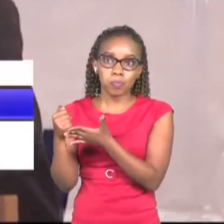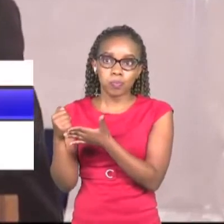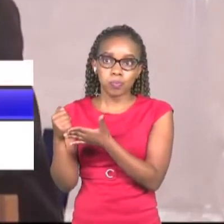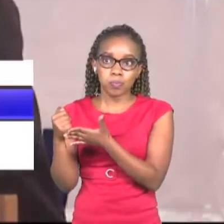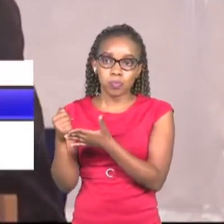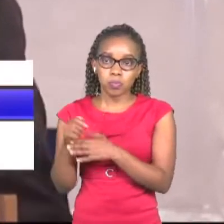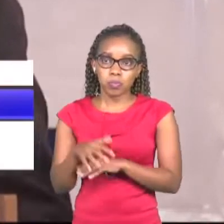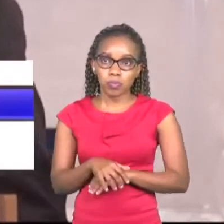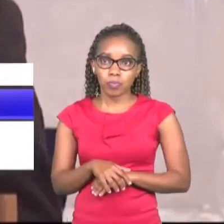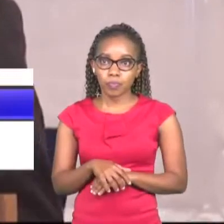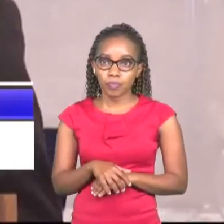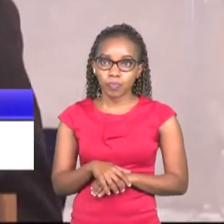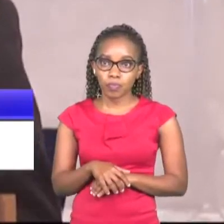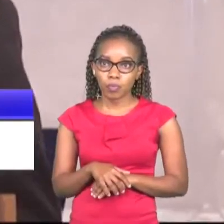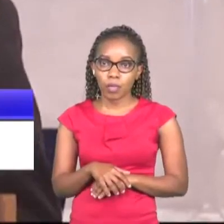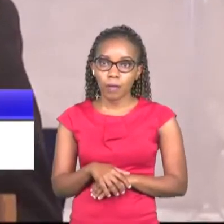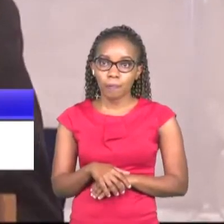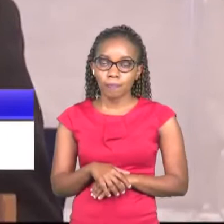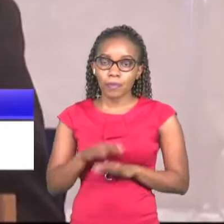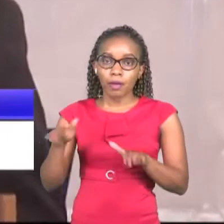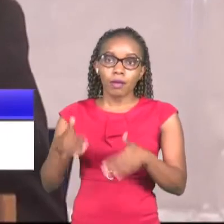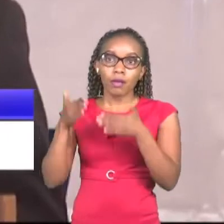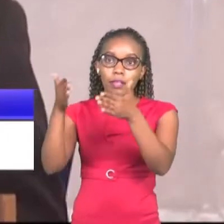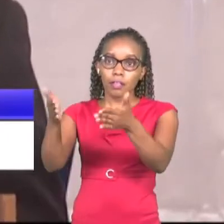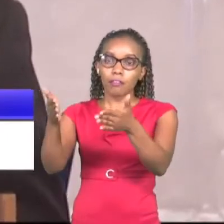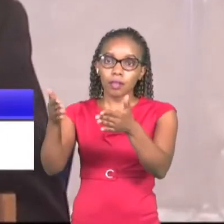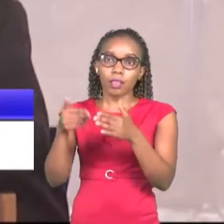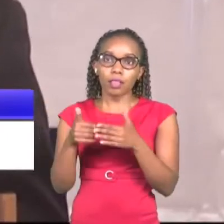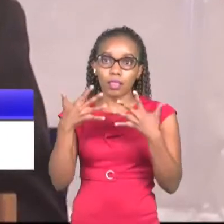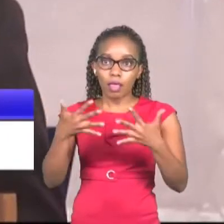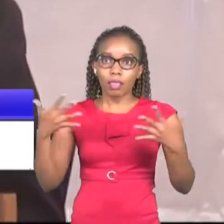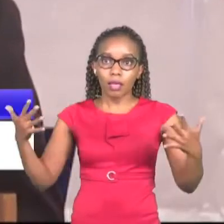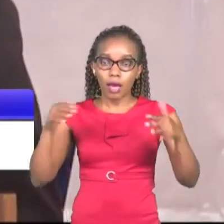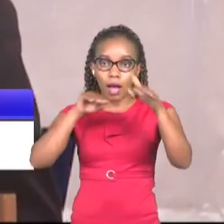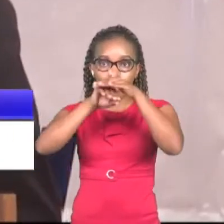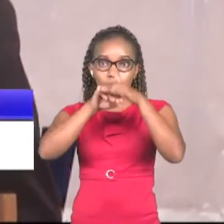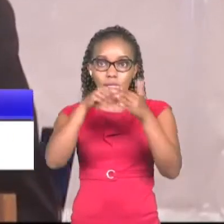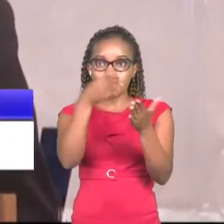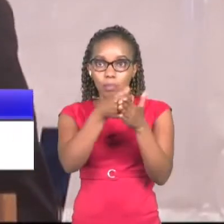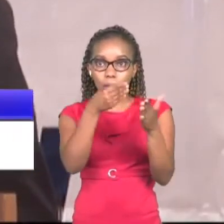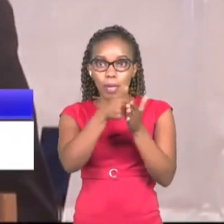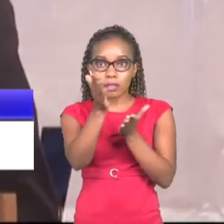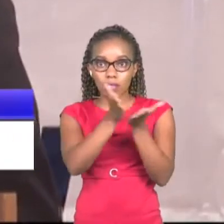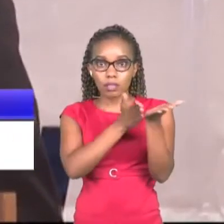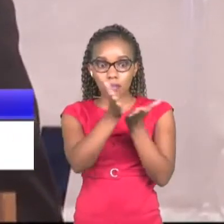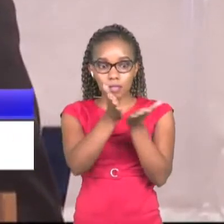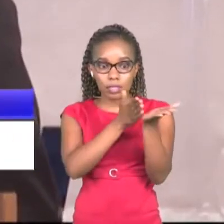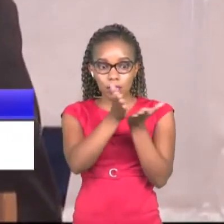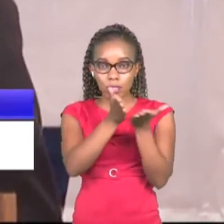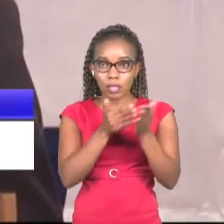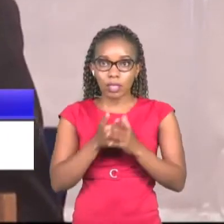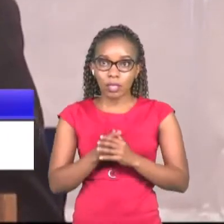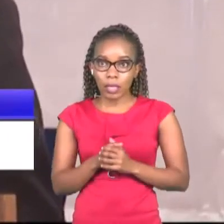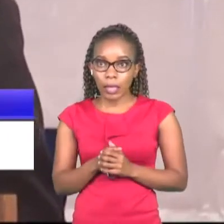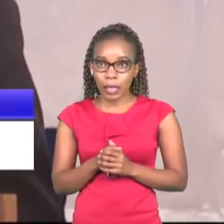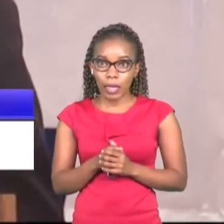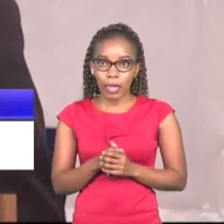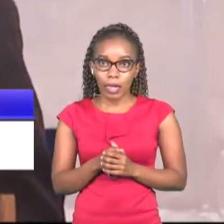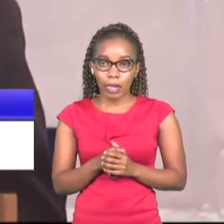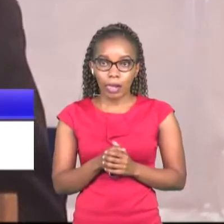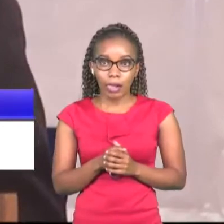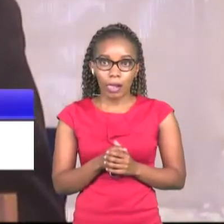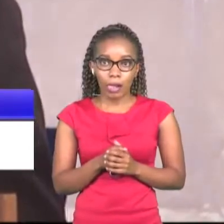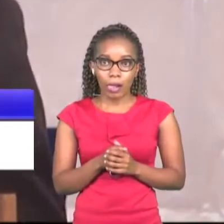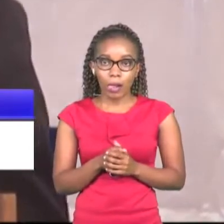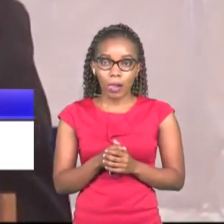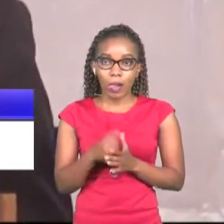give them the tools to access financial services. Part of creating an enabling environment for